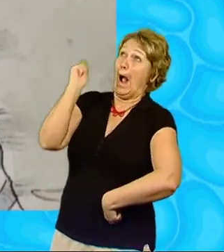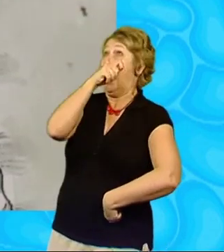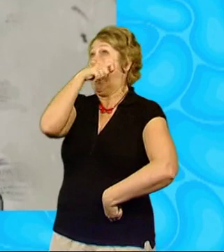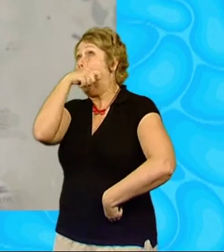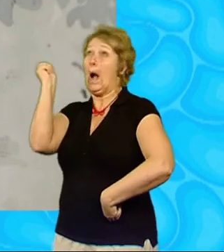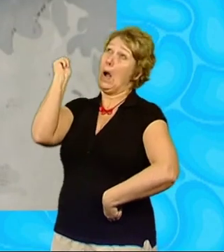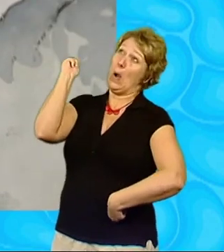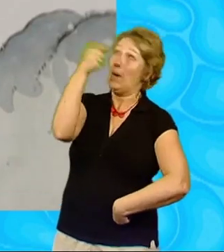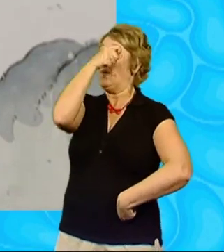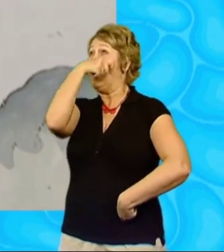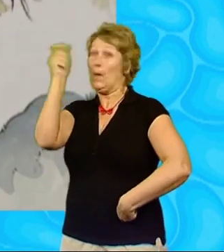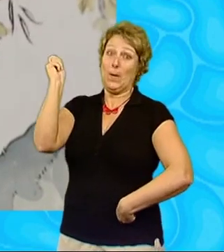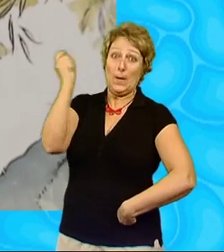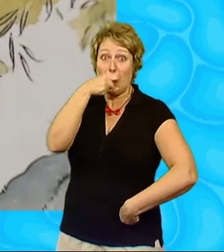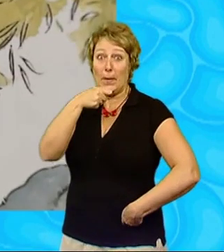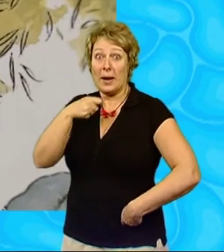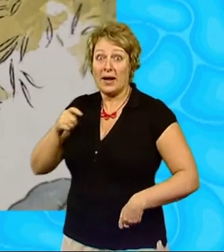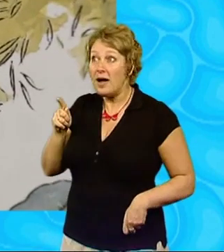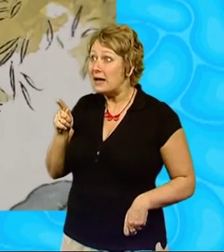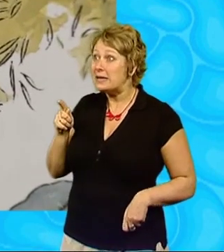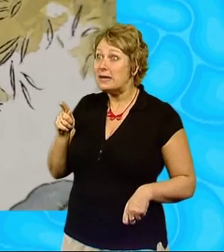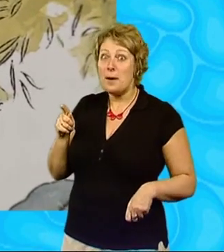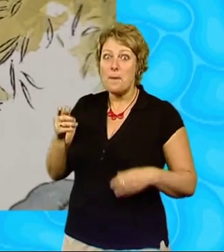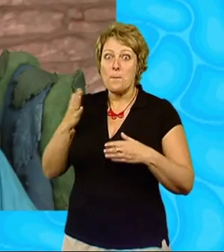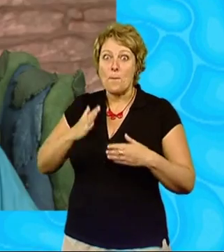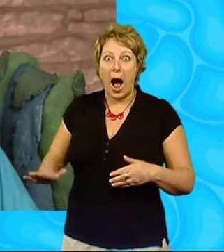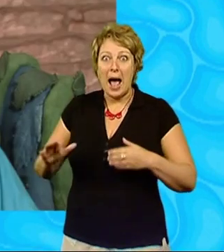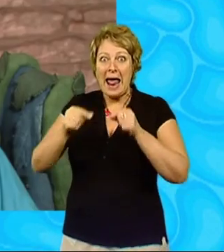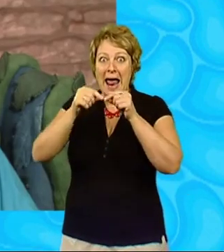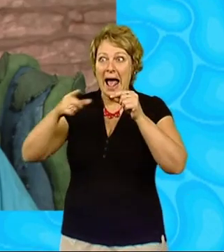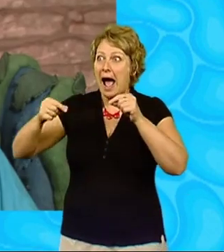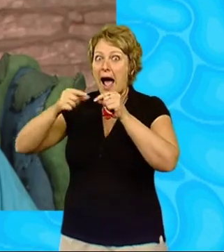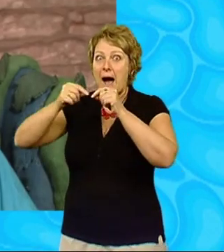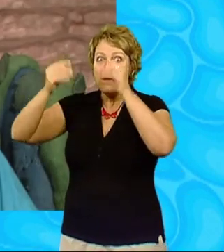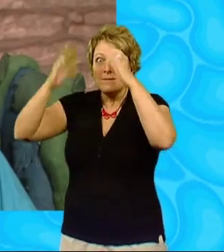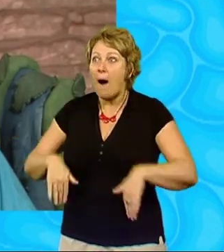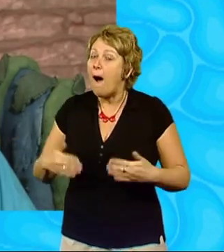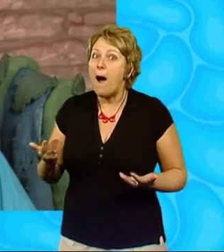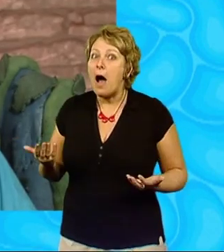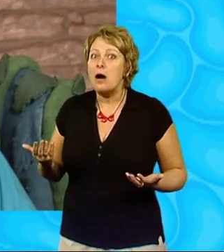she swished at the branches to try and knock the leaves down. But it was no good.